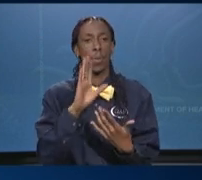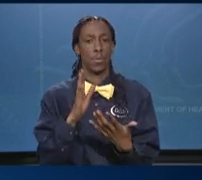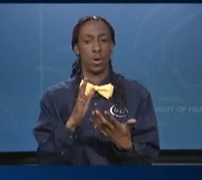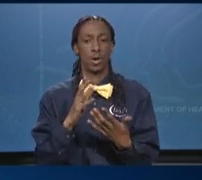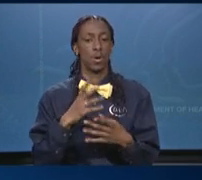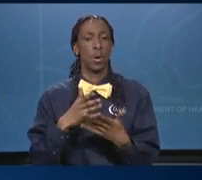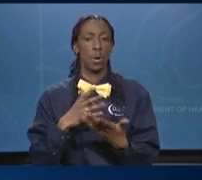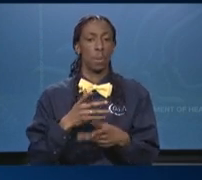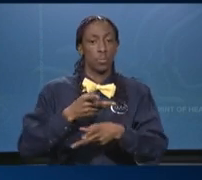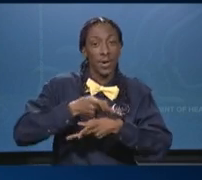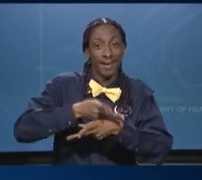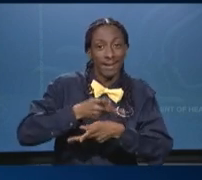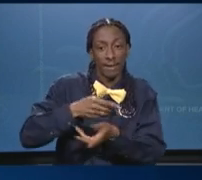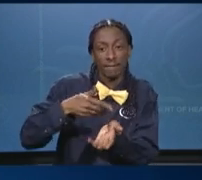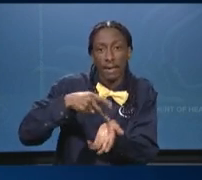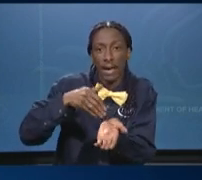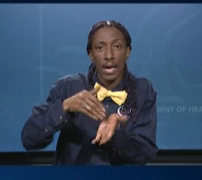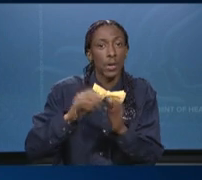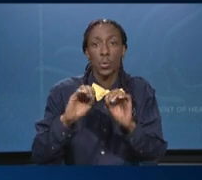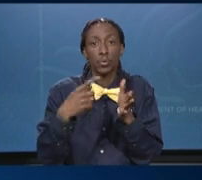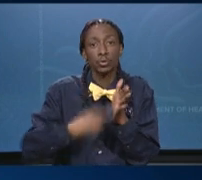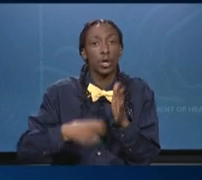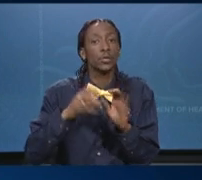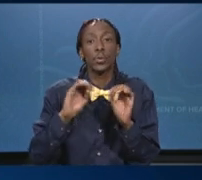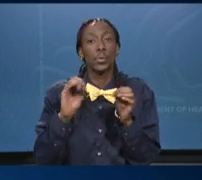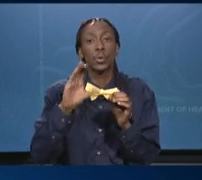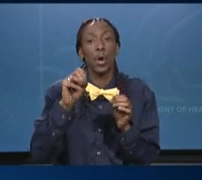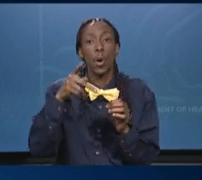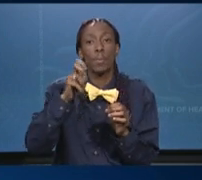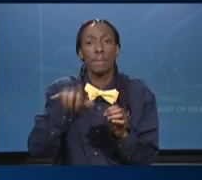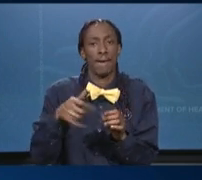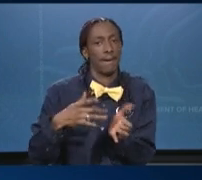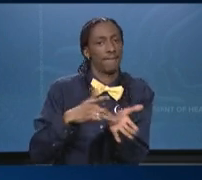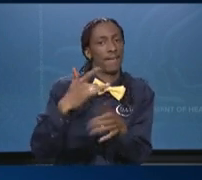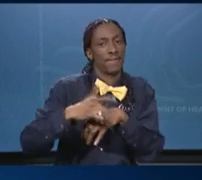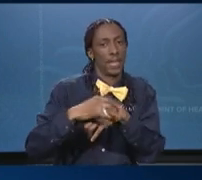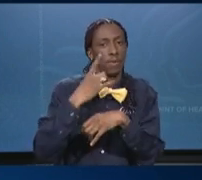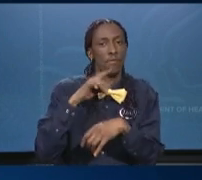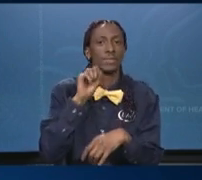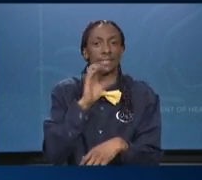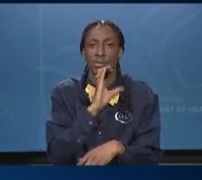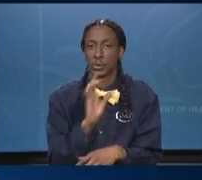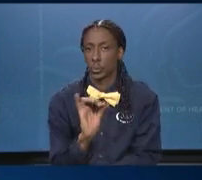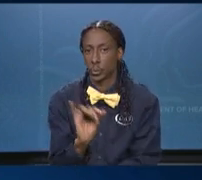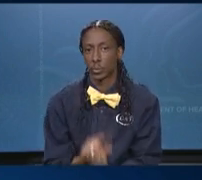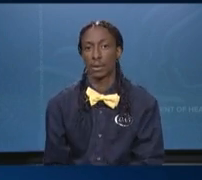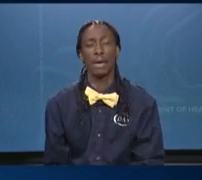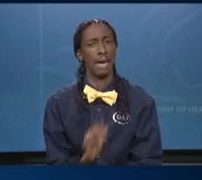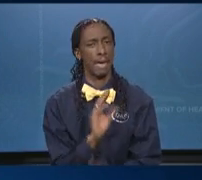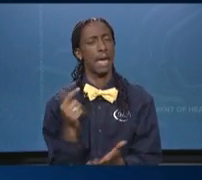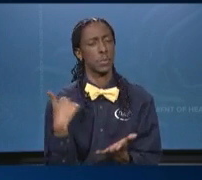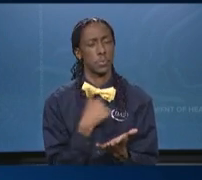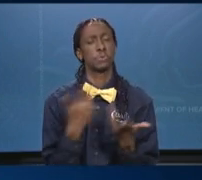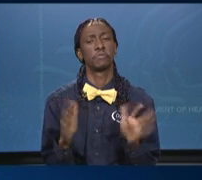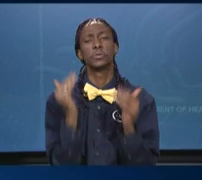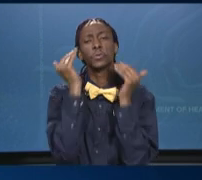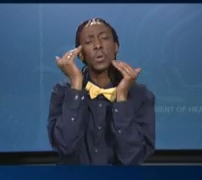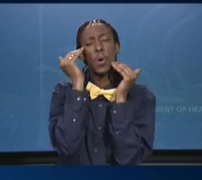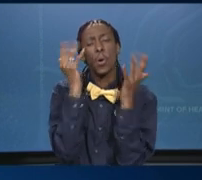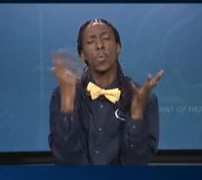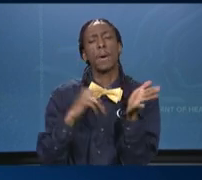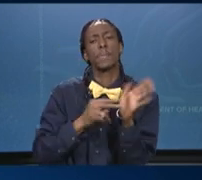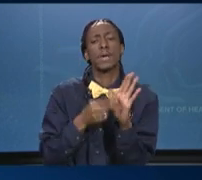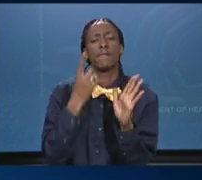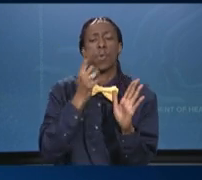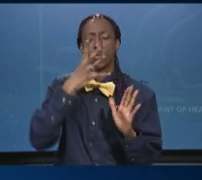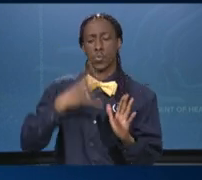care services at no charge, no copay, available to seniors. And of course, we know what it's meant for women to have